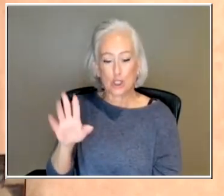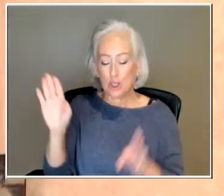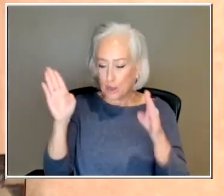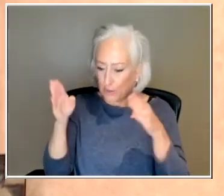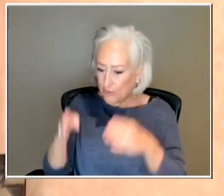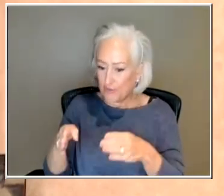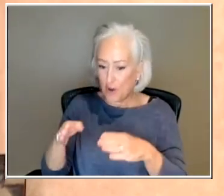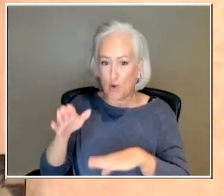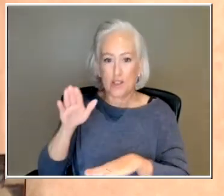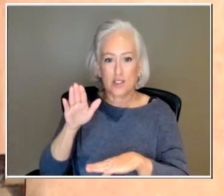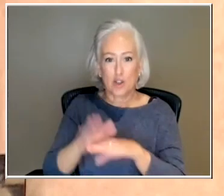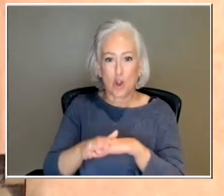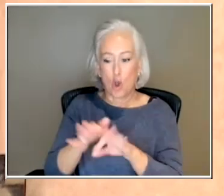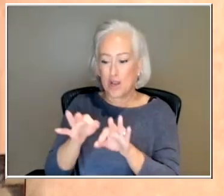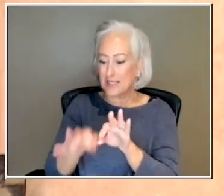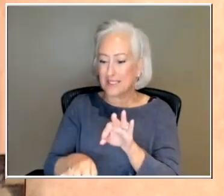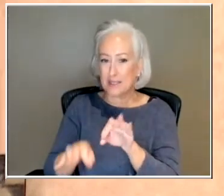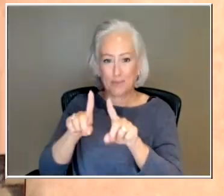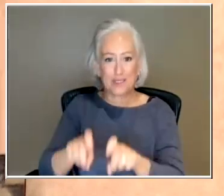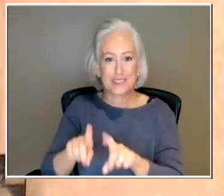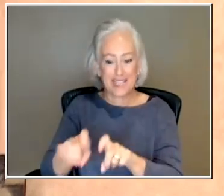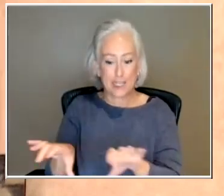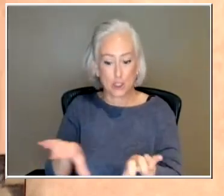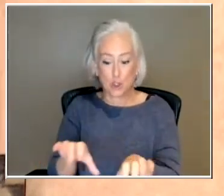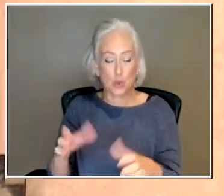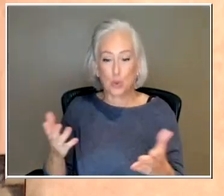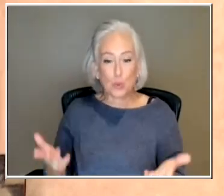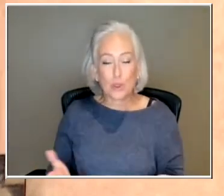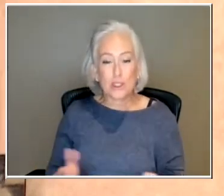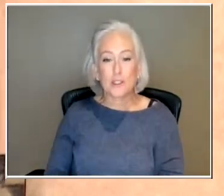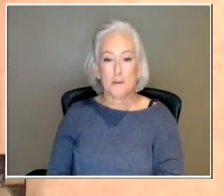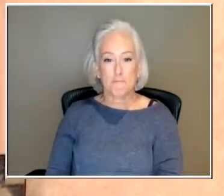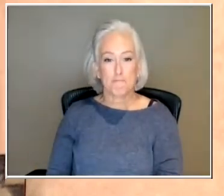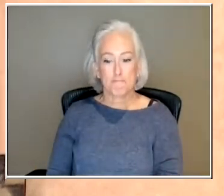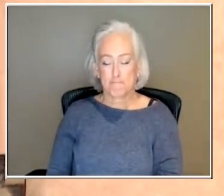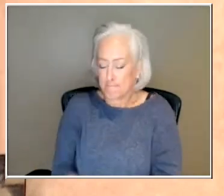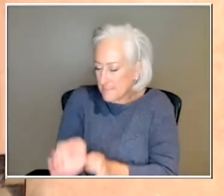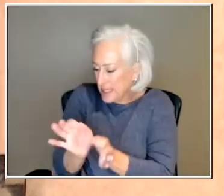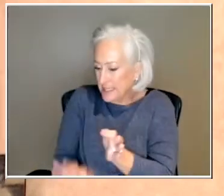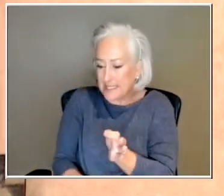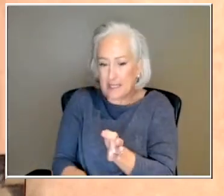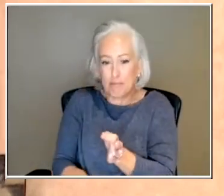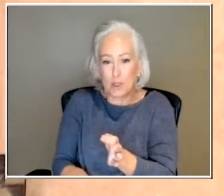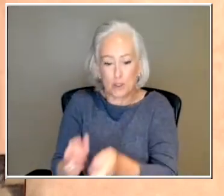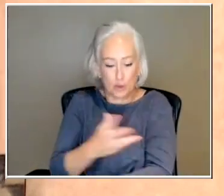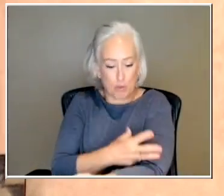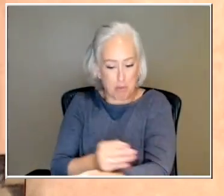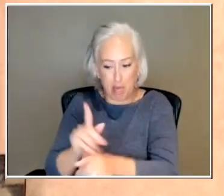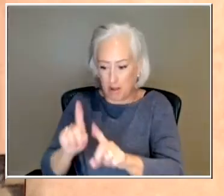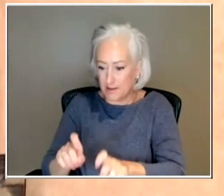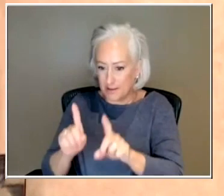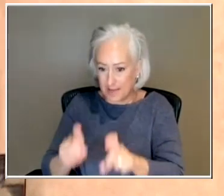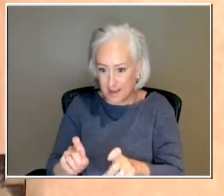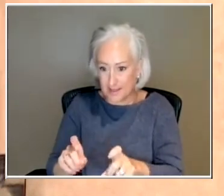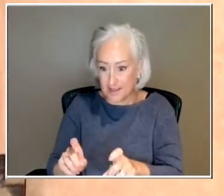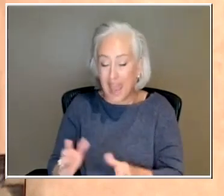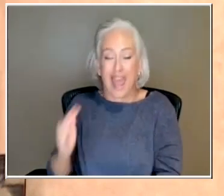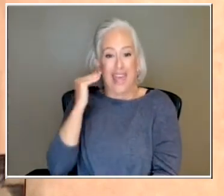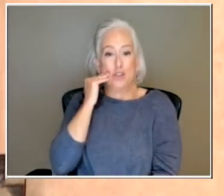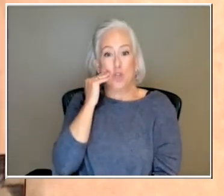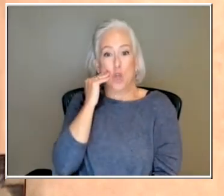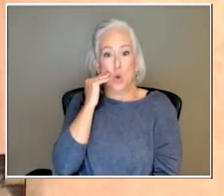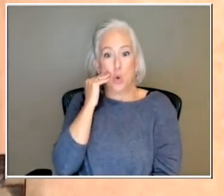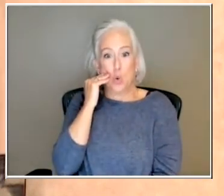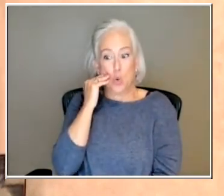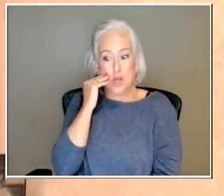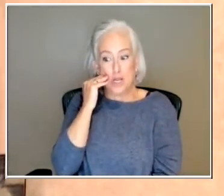a pretty simple test to get done, and it's simple to take the test and you can find out and get ahead of it instead of being behind